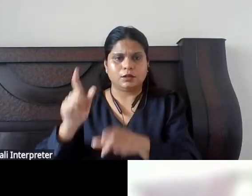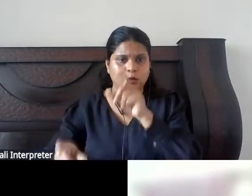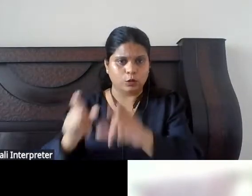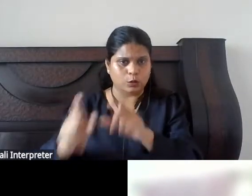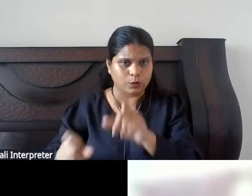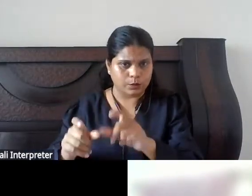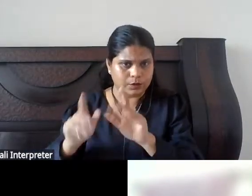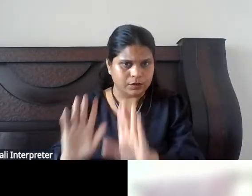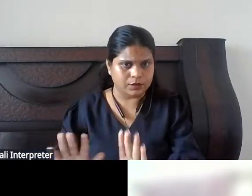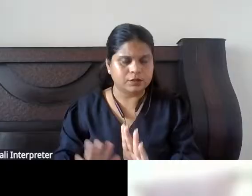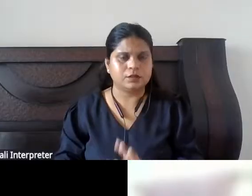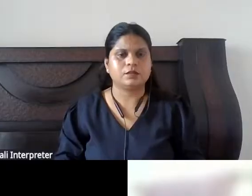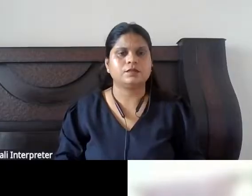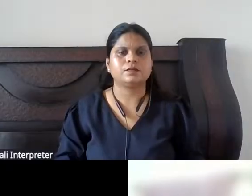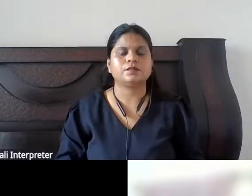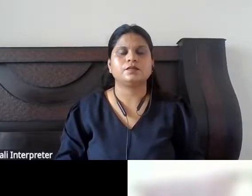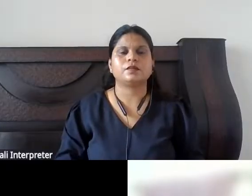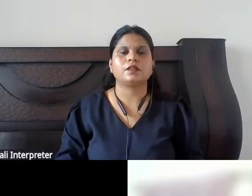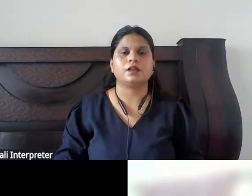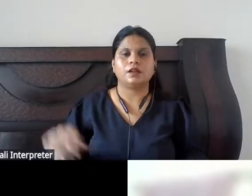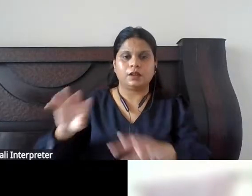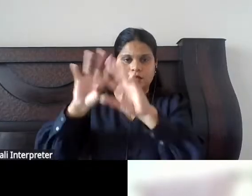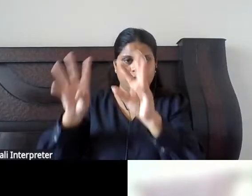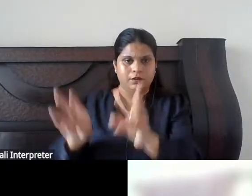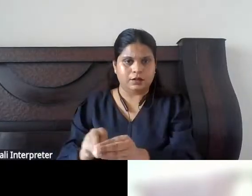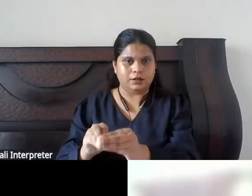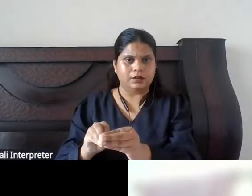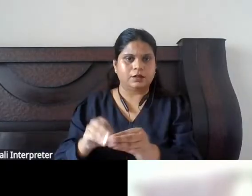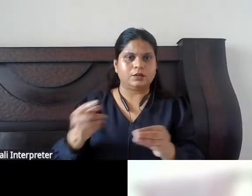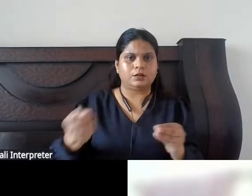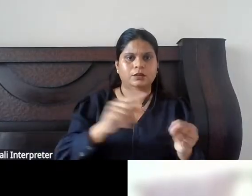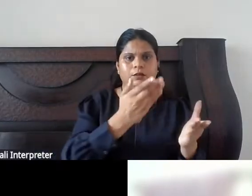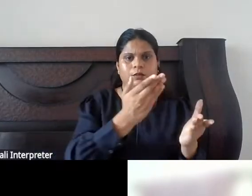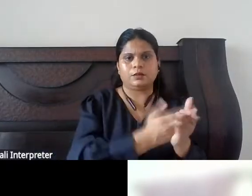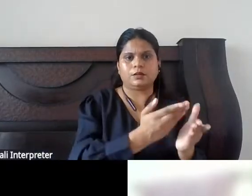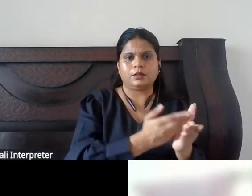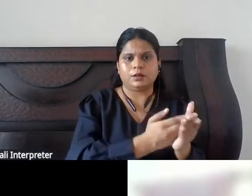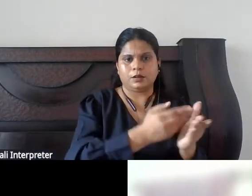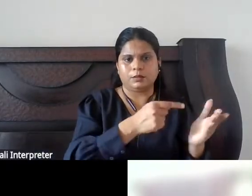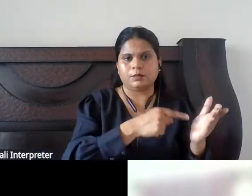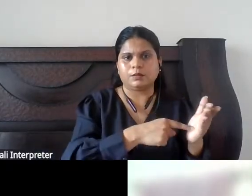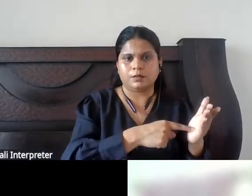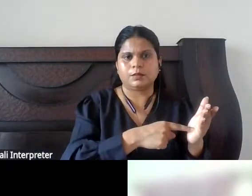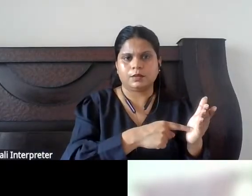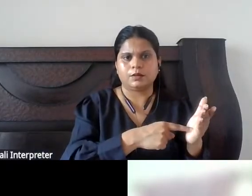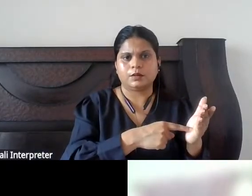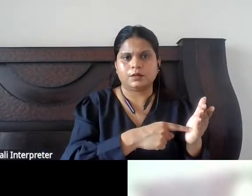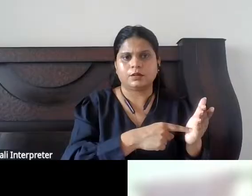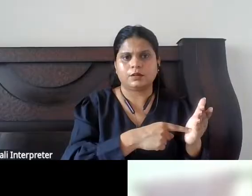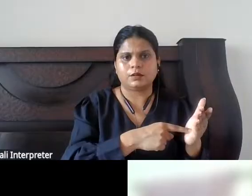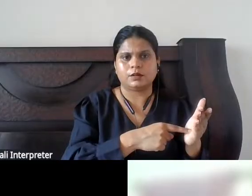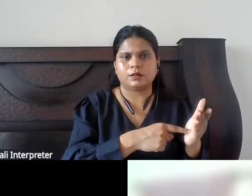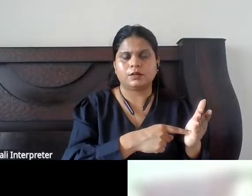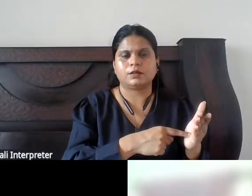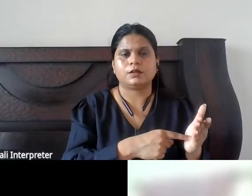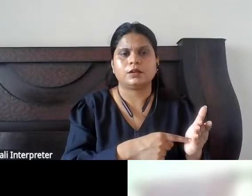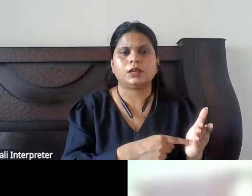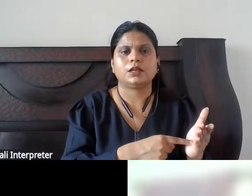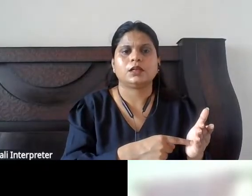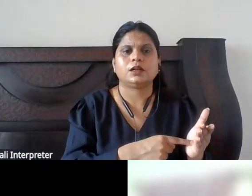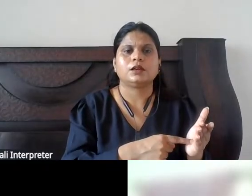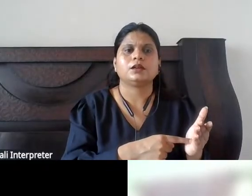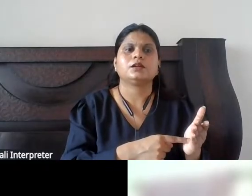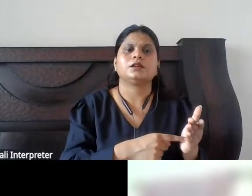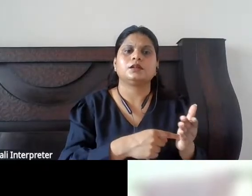They can't ask for proof. Theoretically, that's what's there, but I mean, in practical sense, we know how it operates. So you ask documentless, yes, they